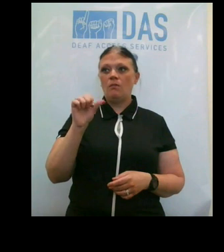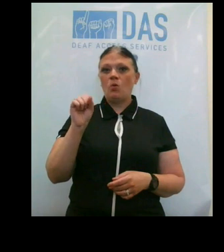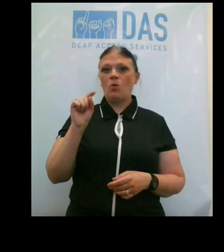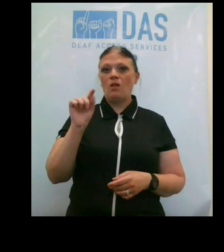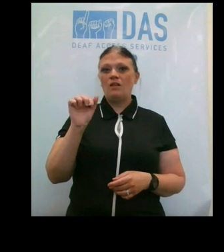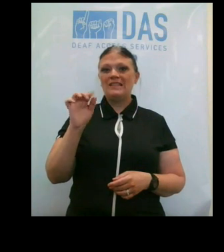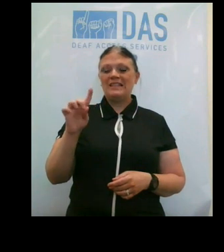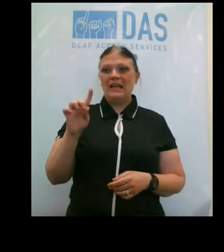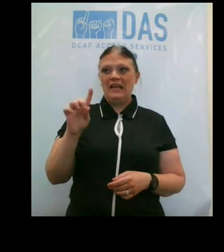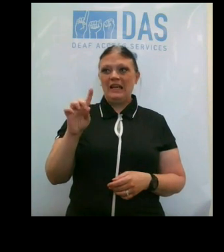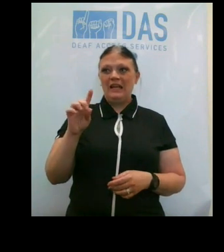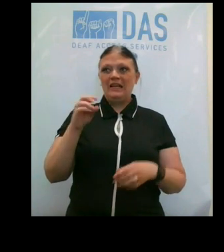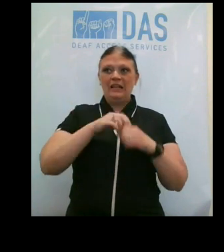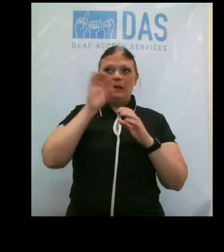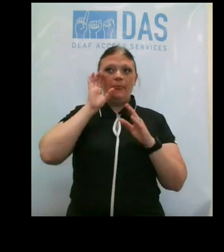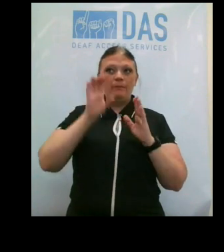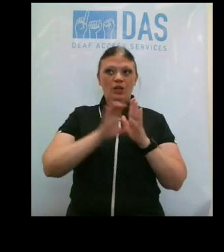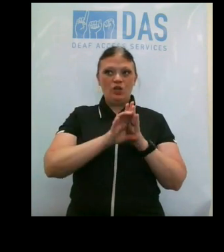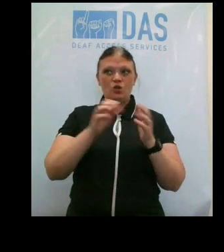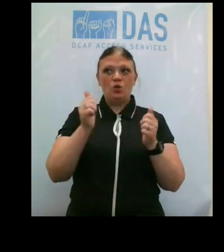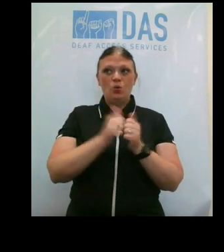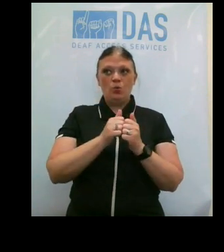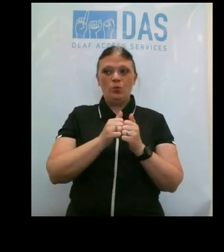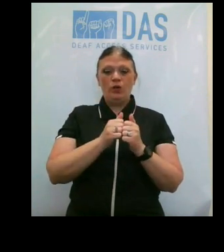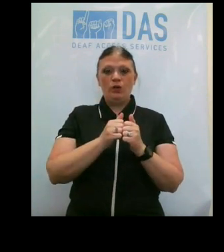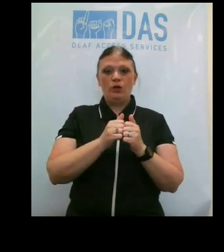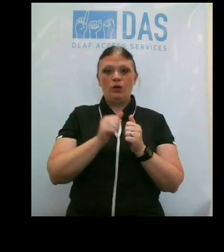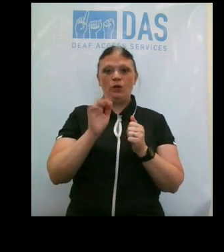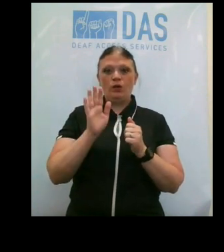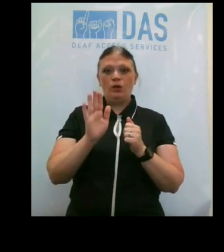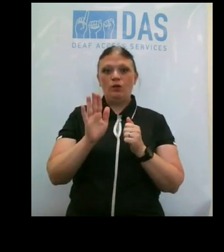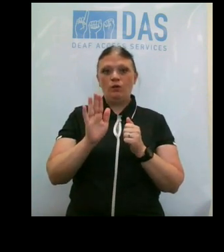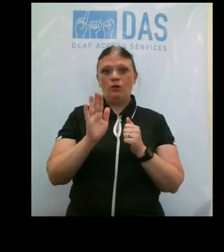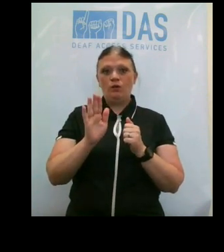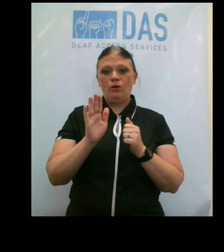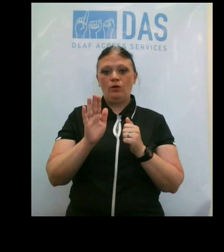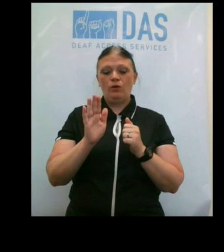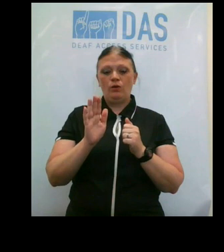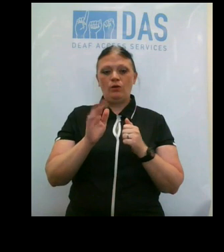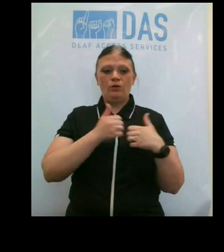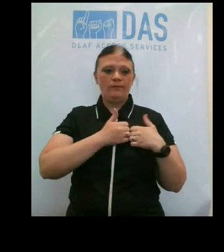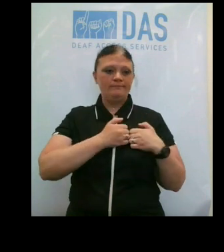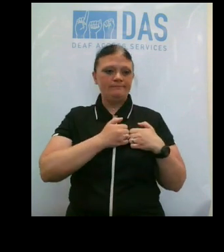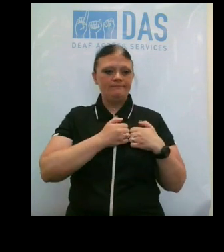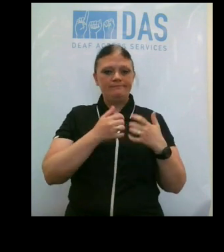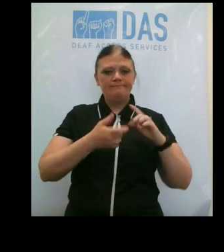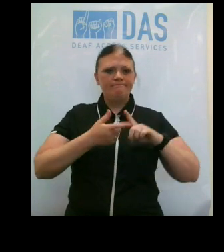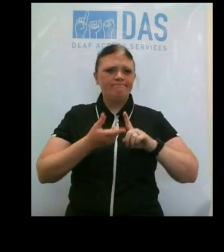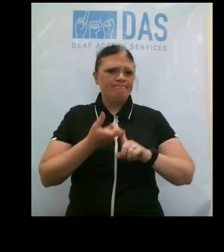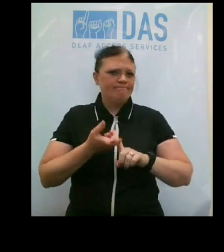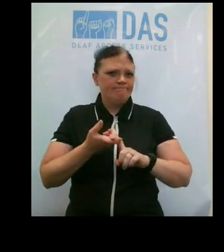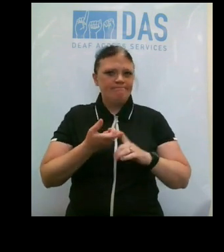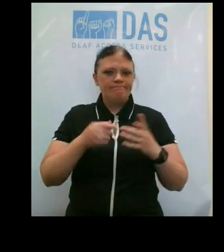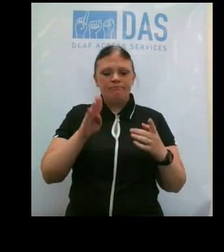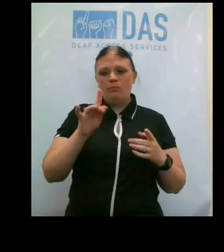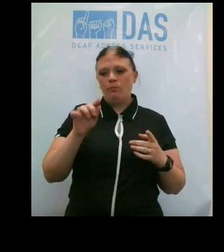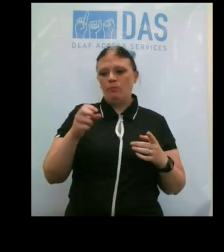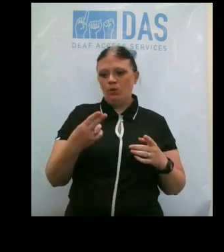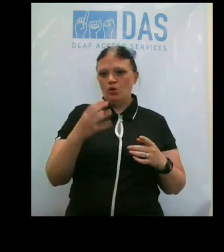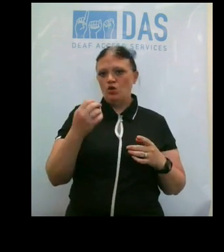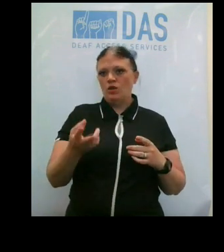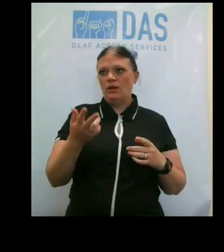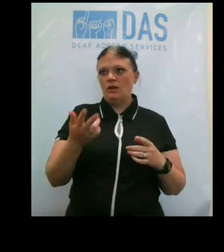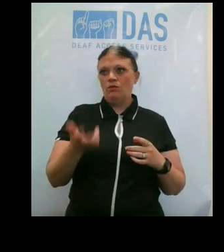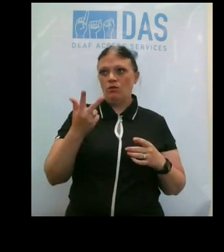the photograph here with her companion, Butch Yeager, and two of her children. She has three